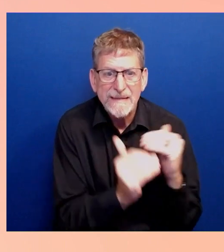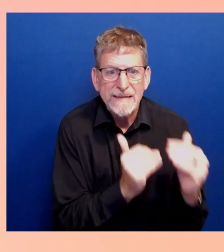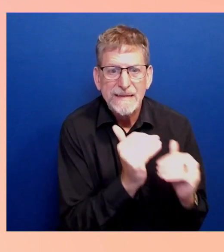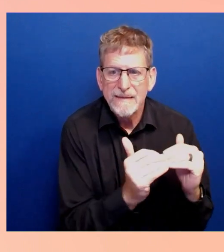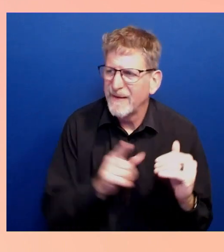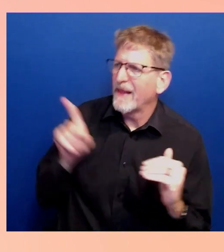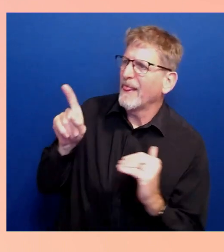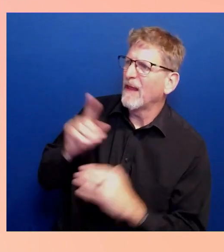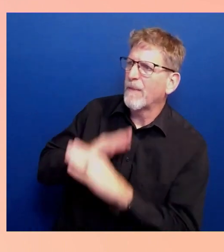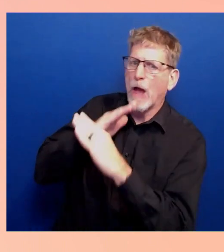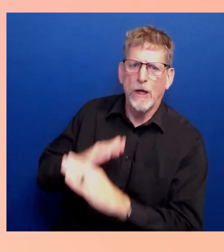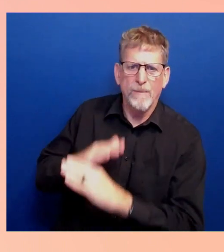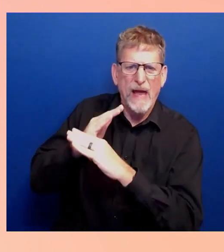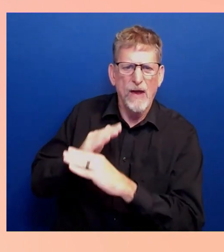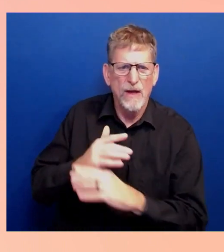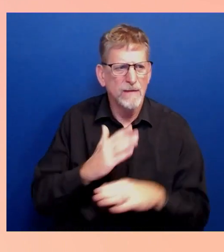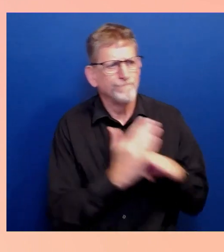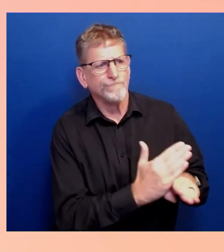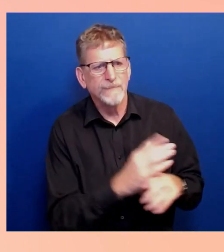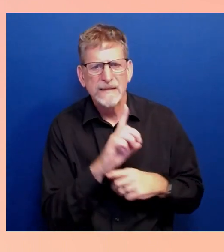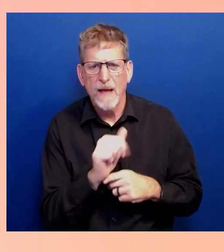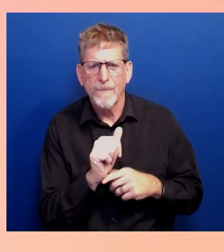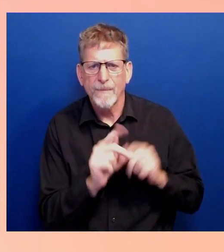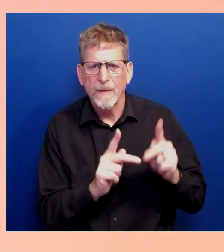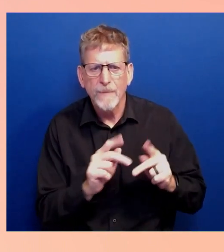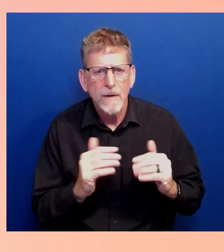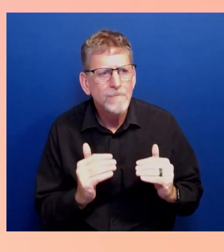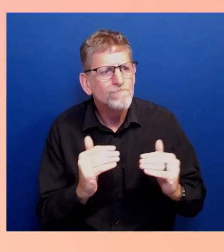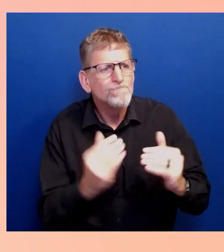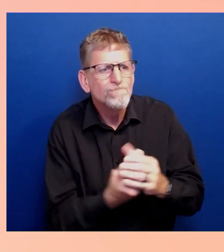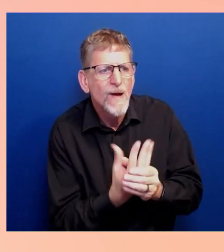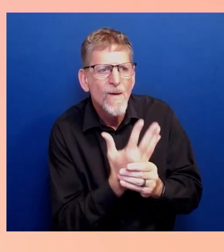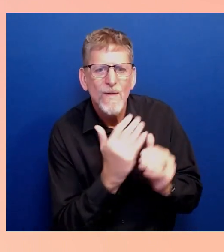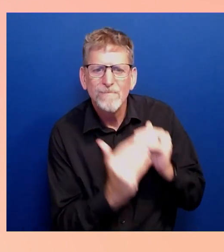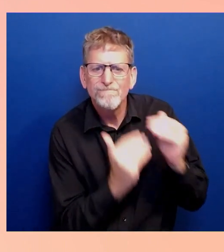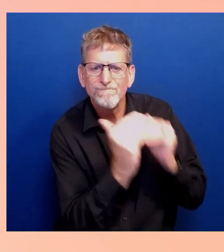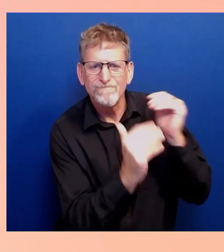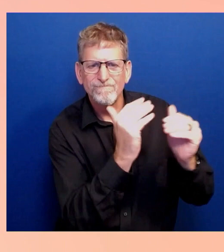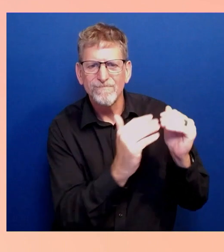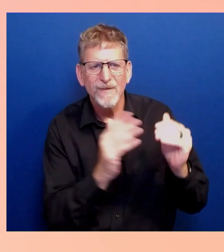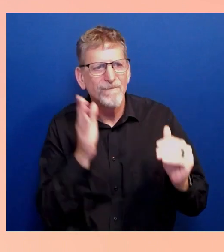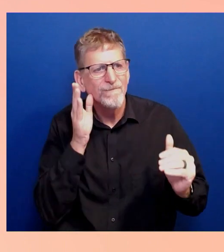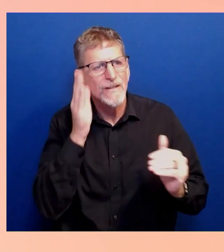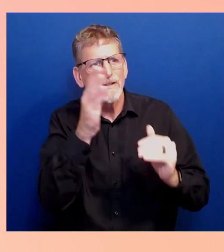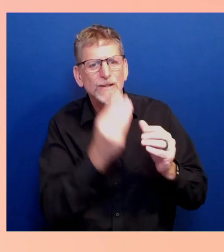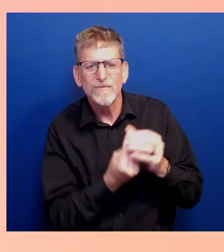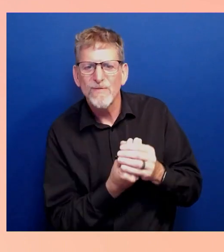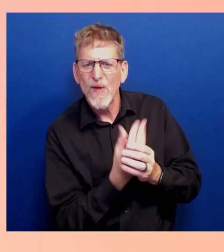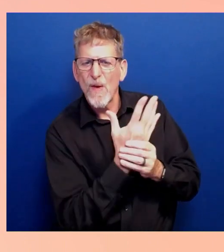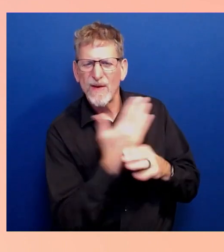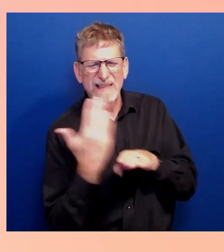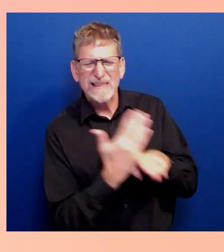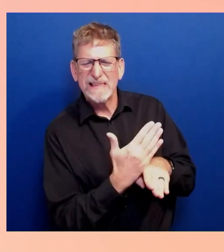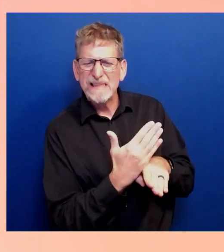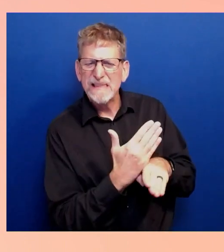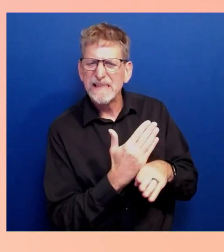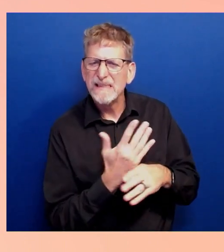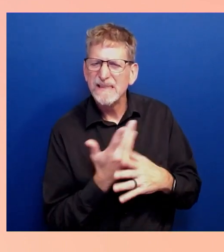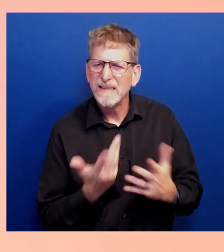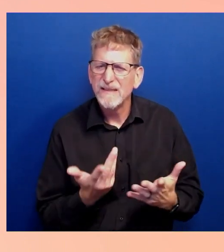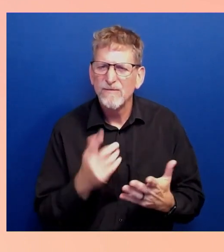their careers and from building our futures. And there are things that we can do at the federal level,